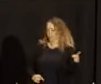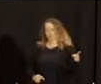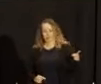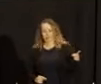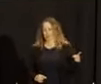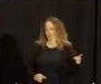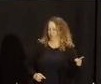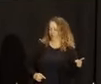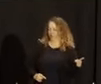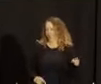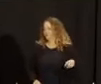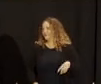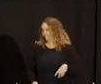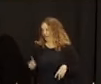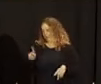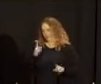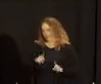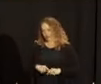I also